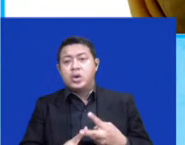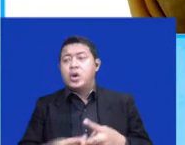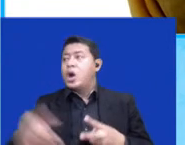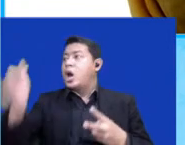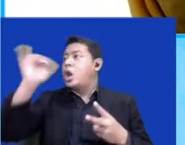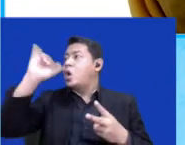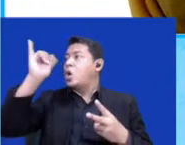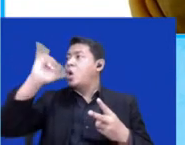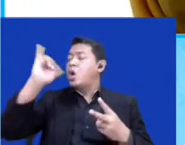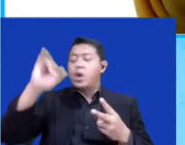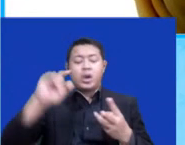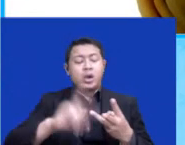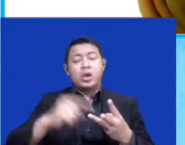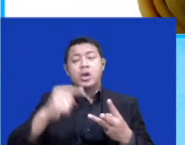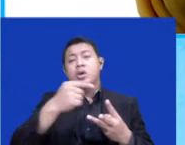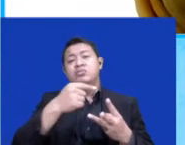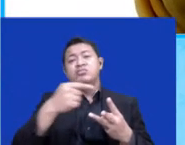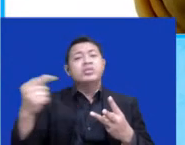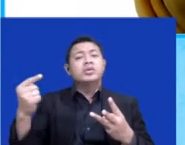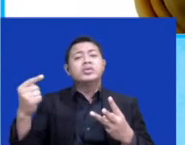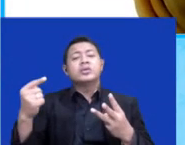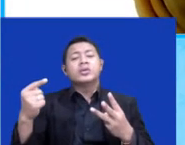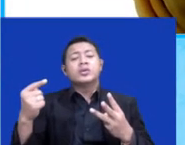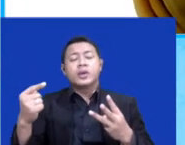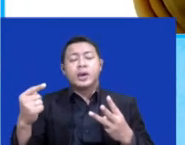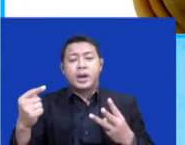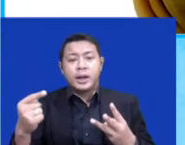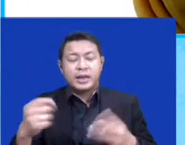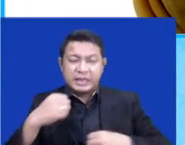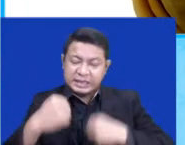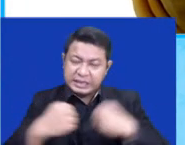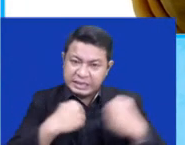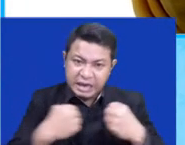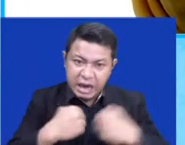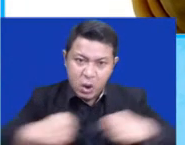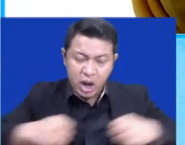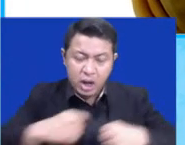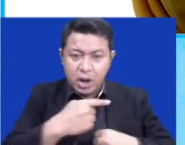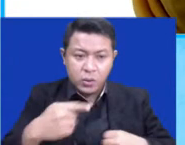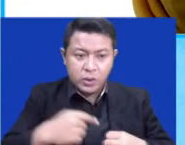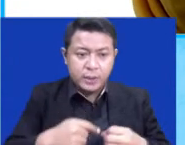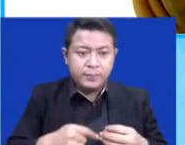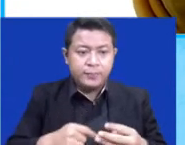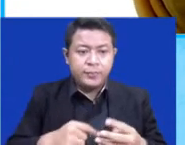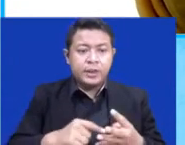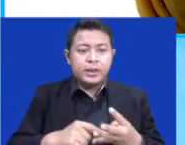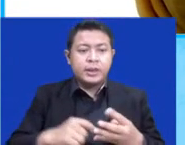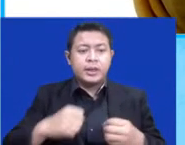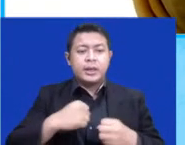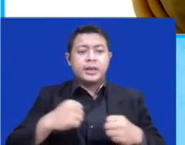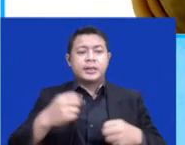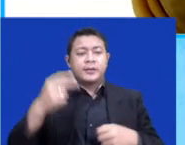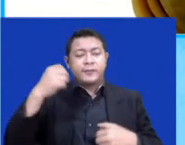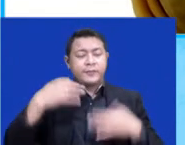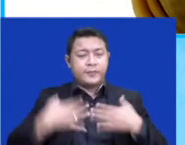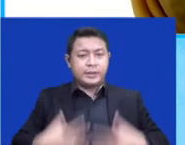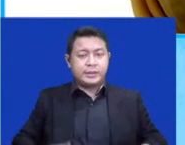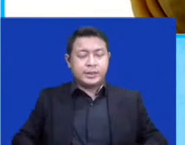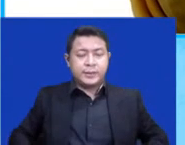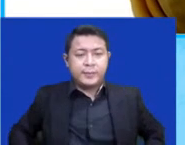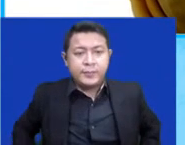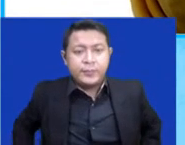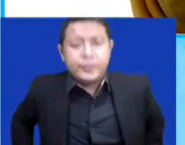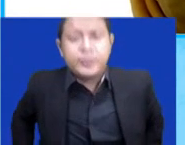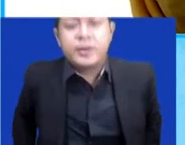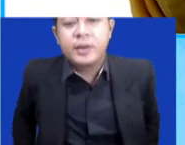know, unhealthy diet, and exposure to the air pollution. So by educating our young generation, we'll